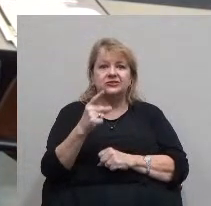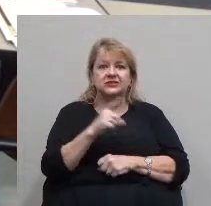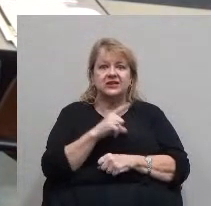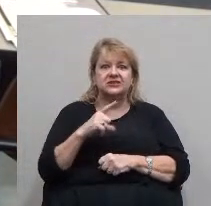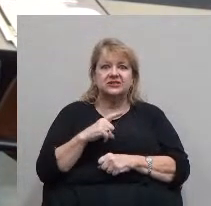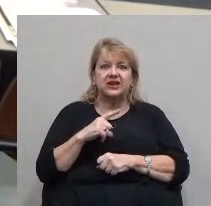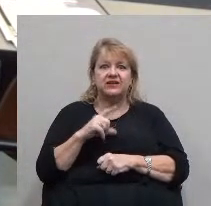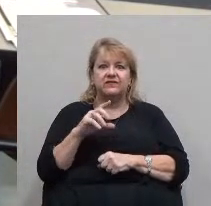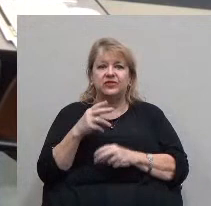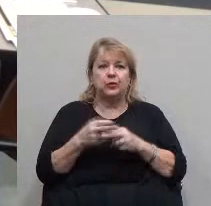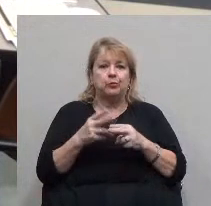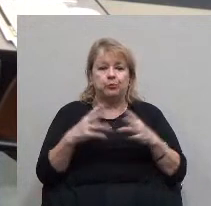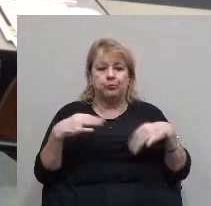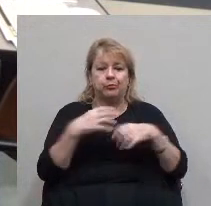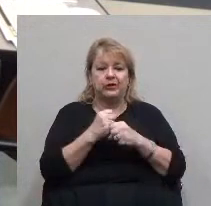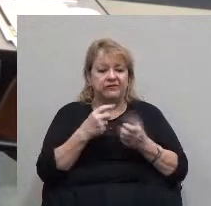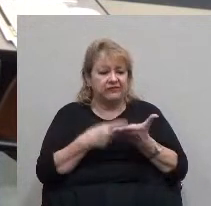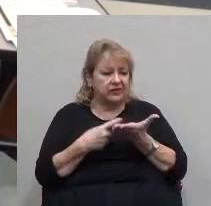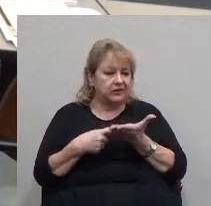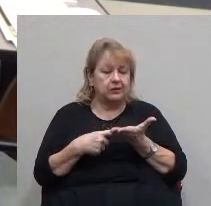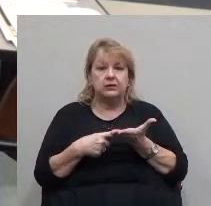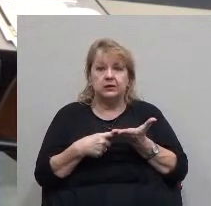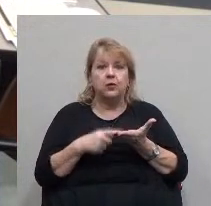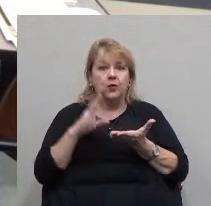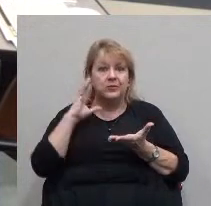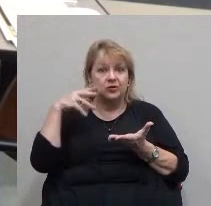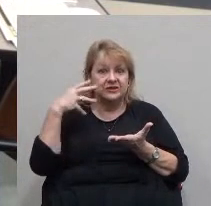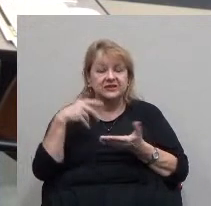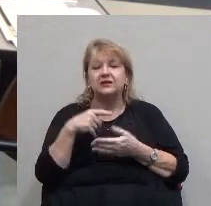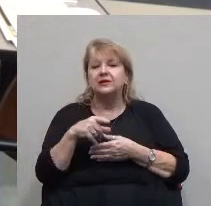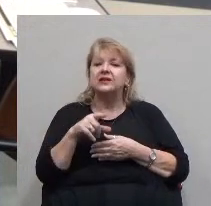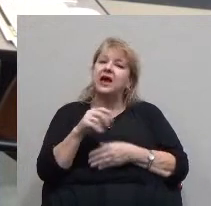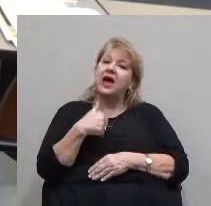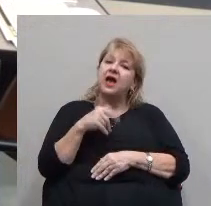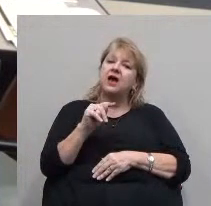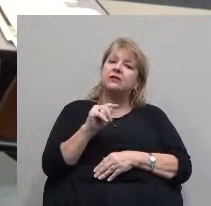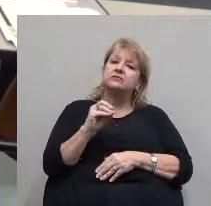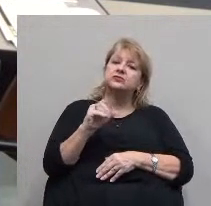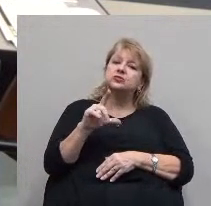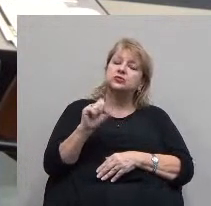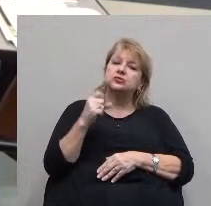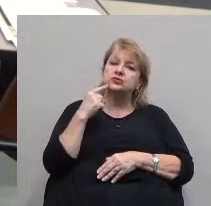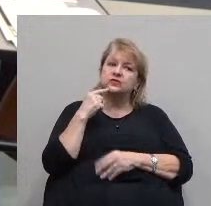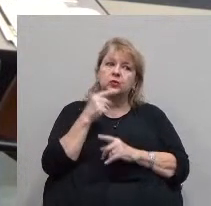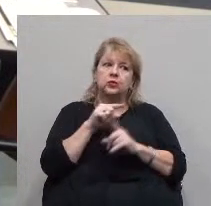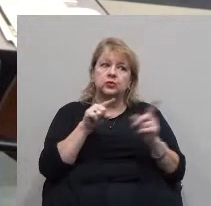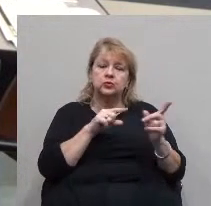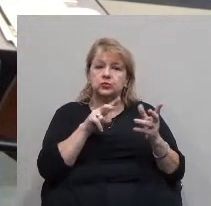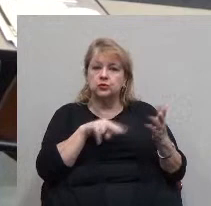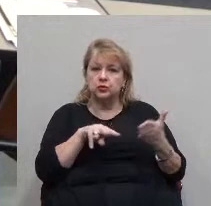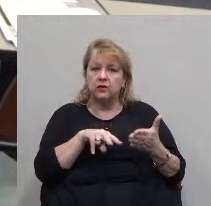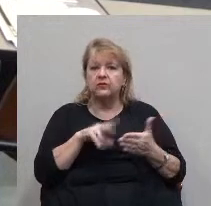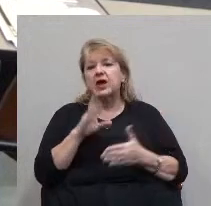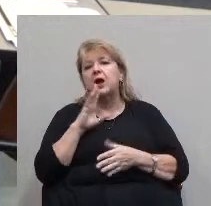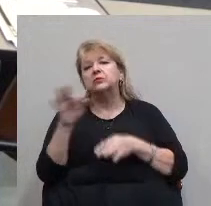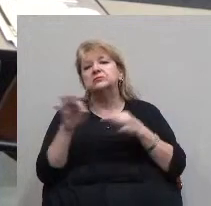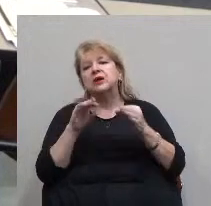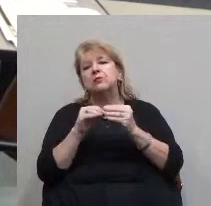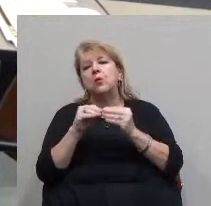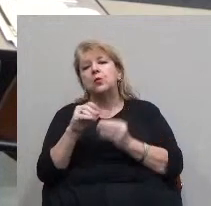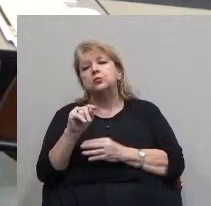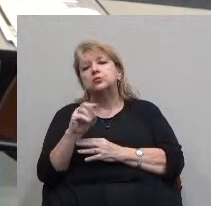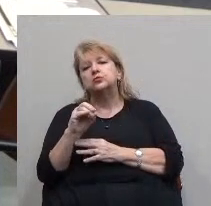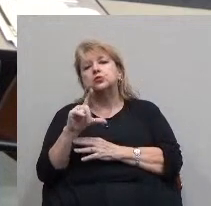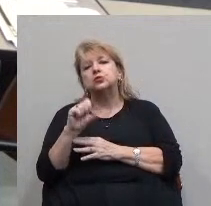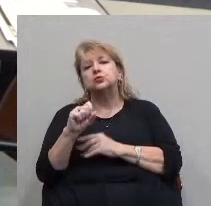crazy. But looking at that, there are tools for you to be able to utilize, and I'll go over some of those tools when we move on to